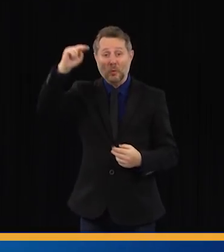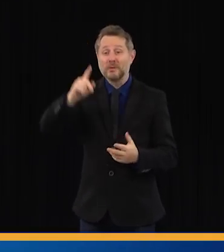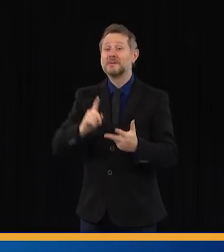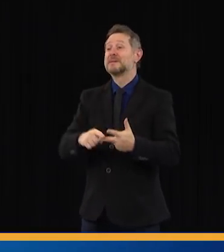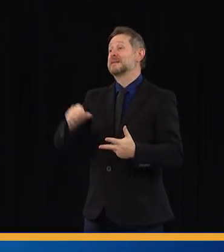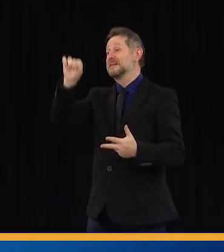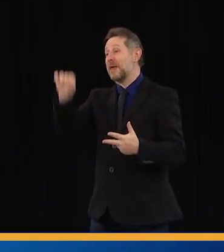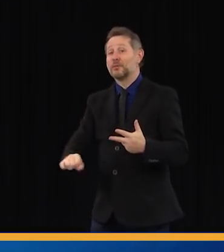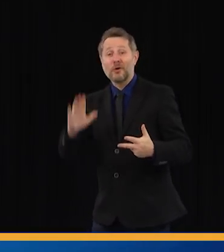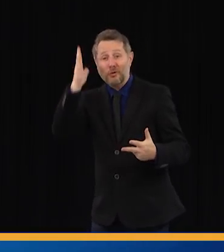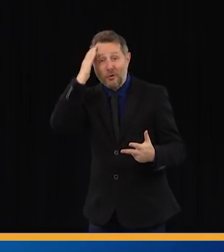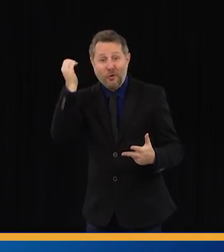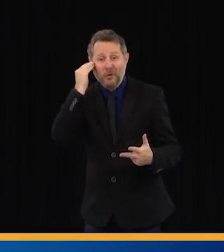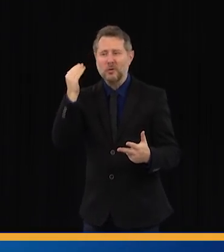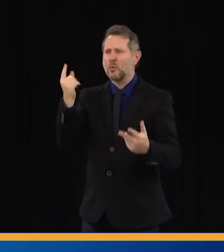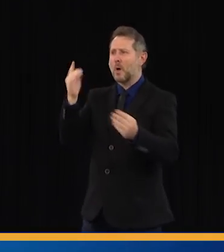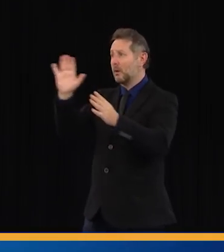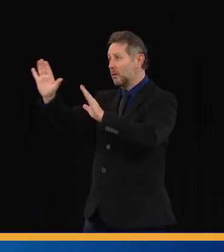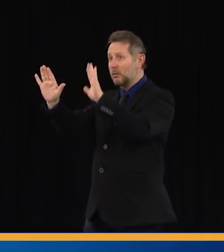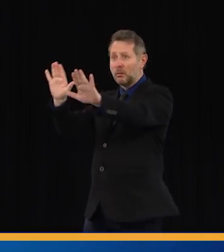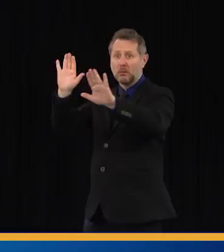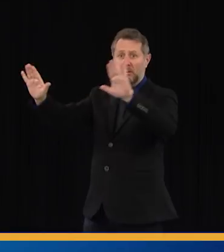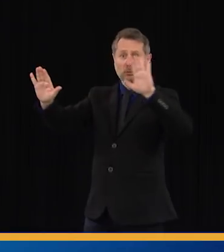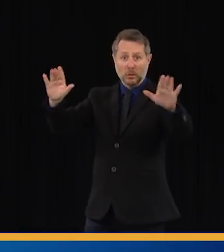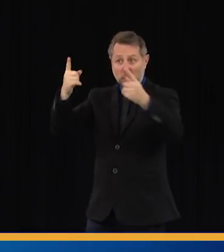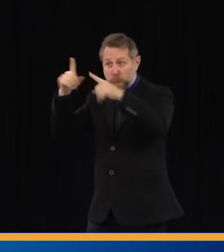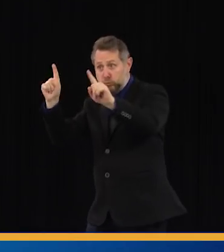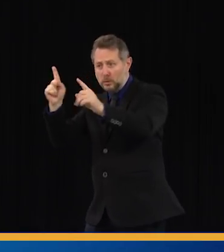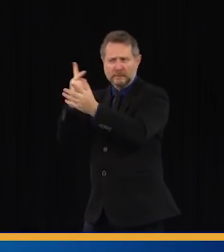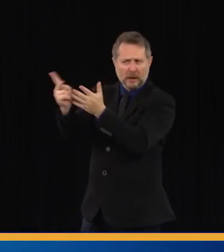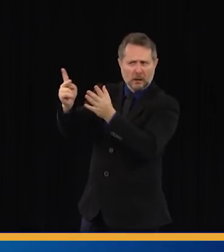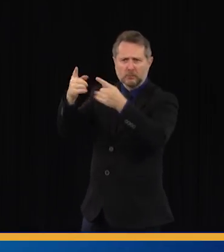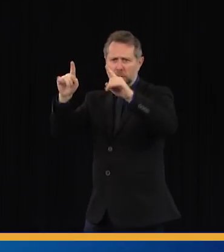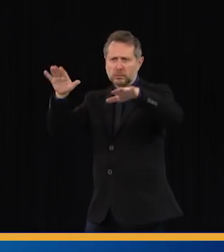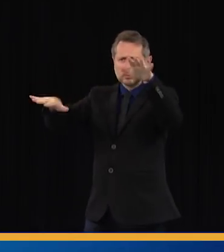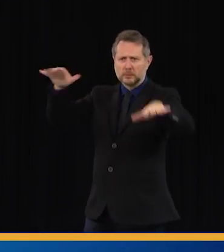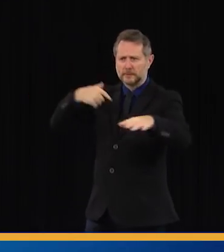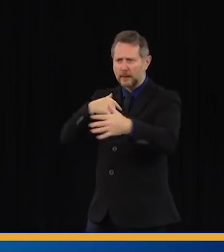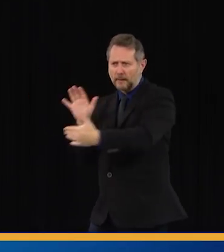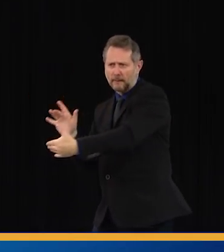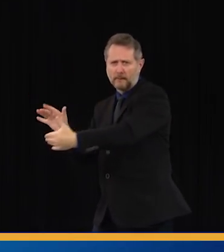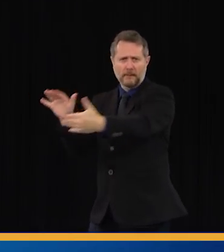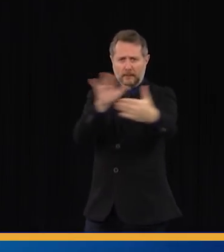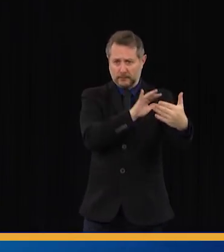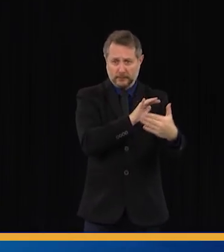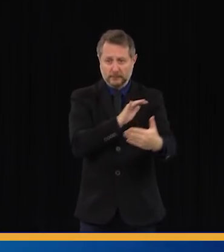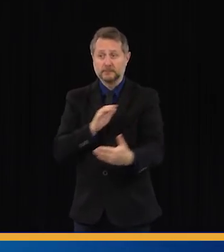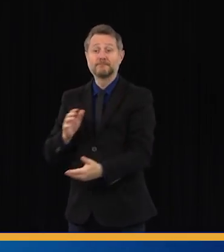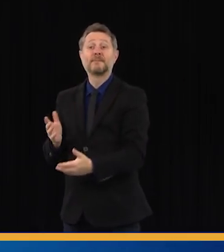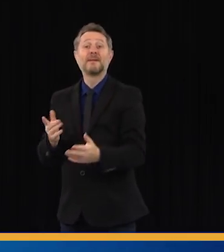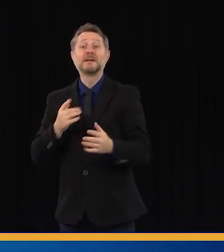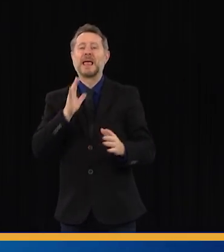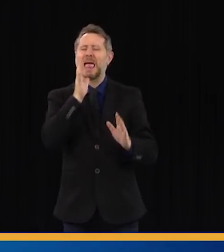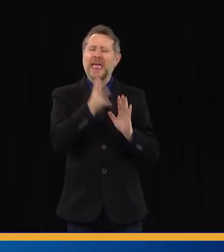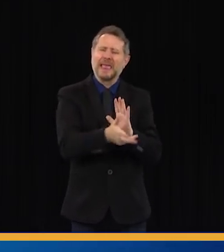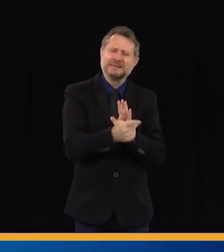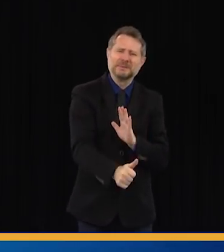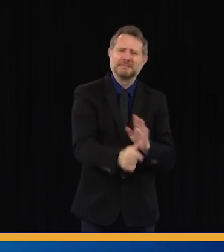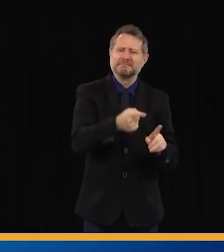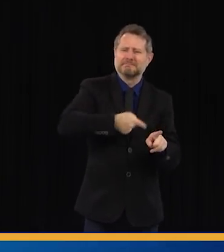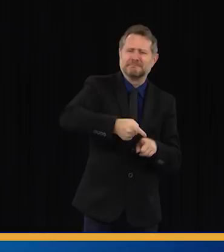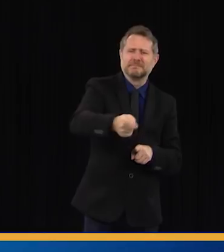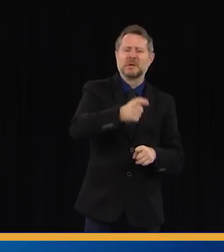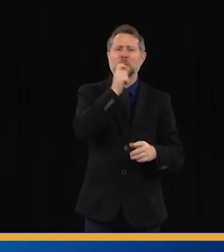what didn't work. So let's learn. So we'll listen to the experts, we'll follow the data. But remember,